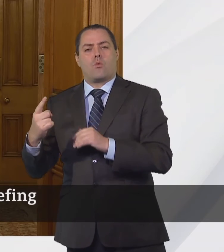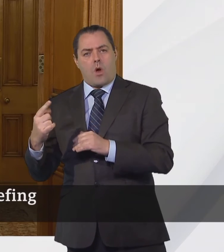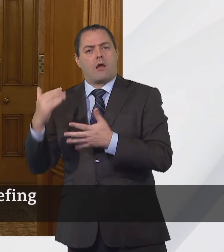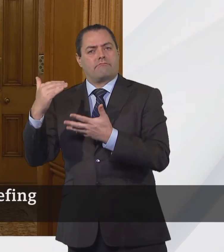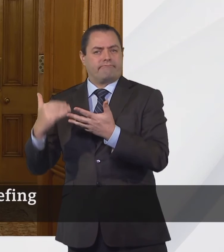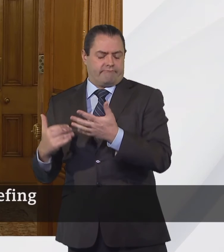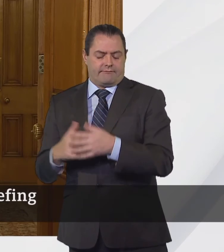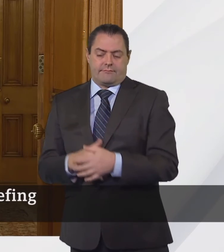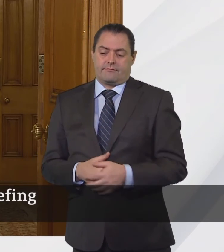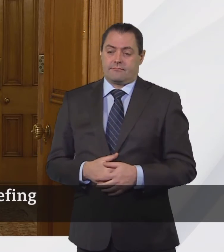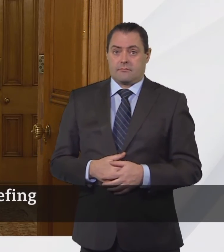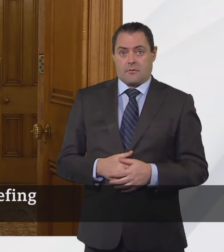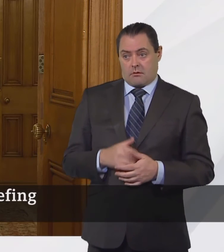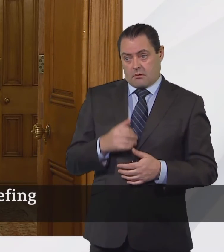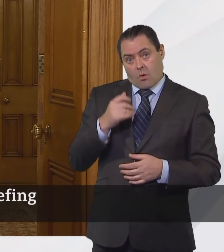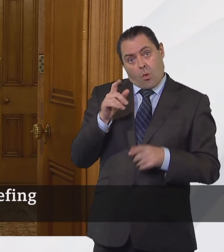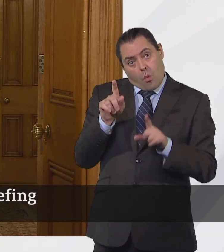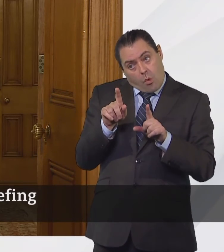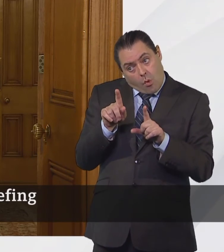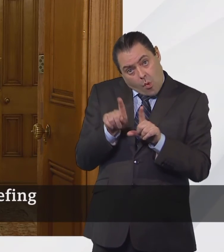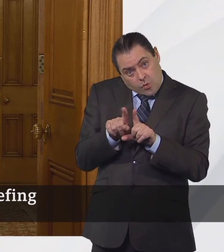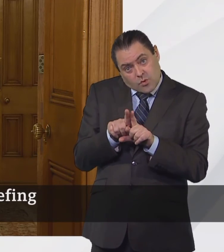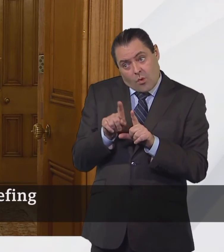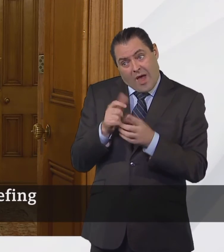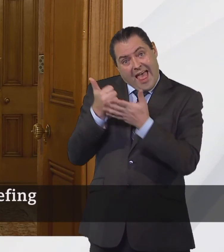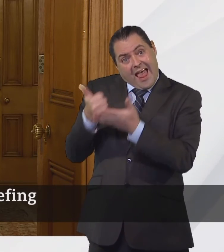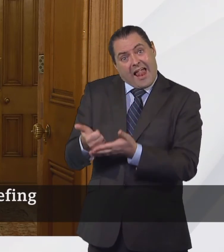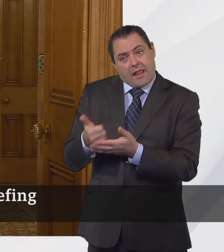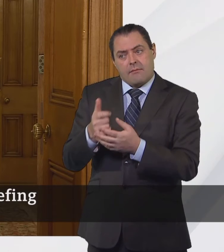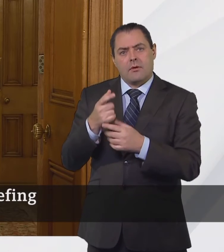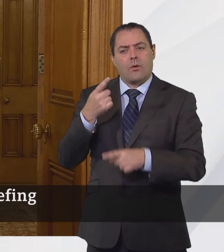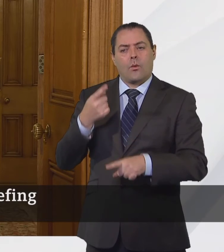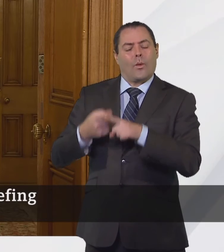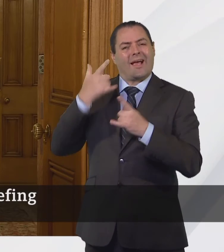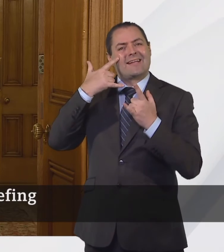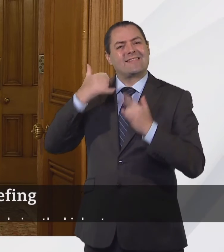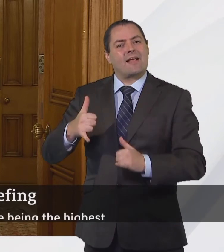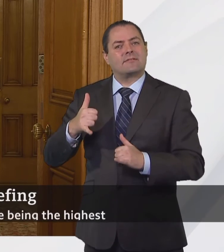moment of escape with rapid community testing,